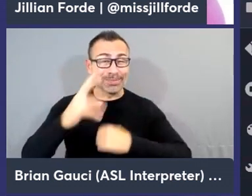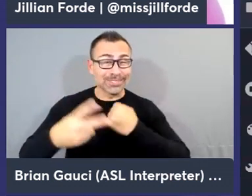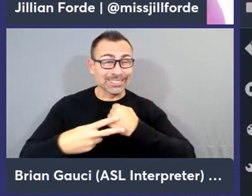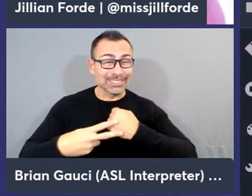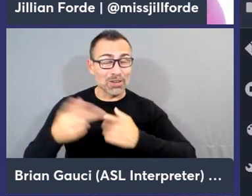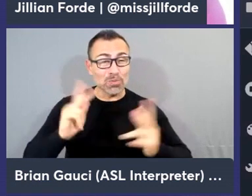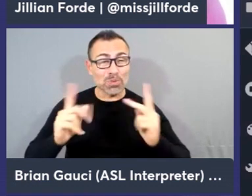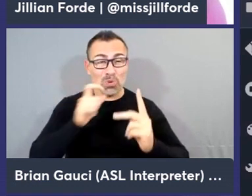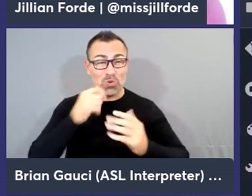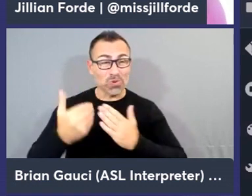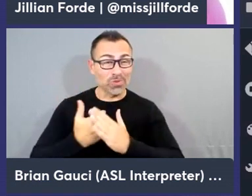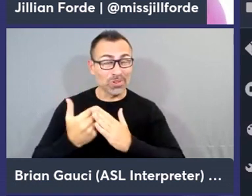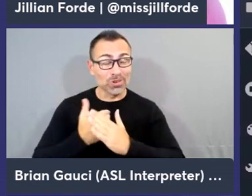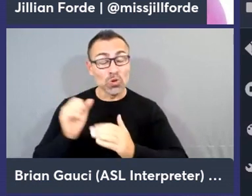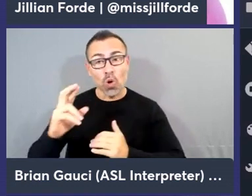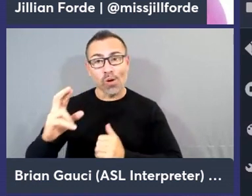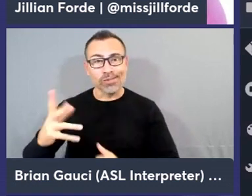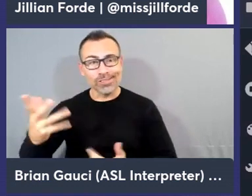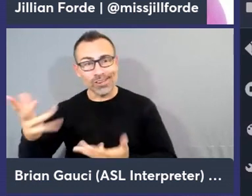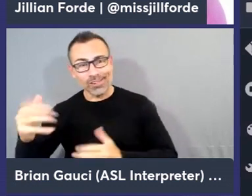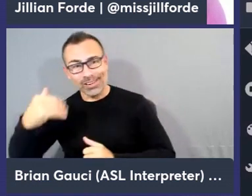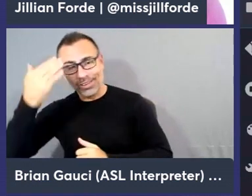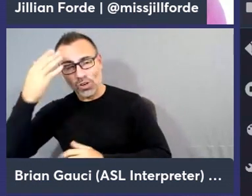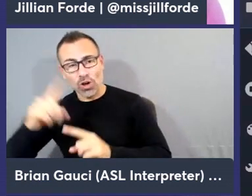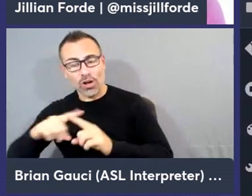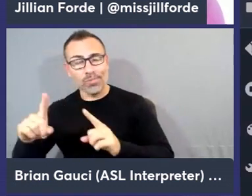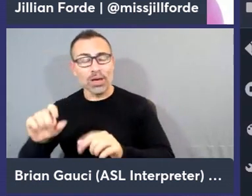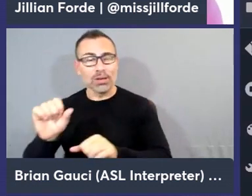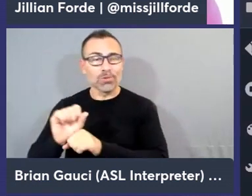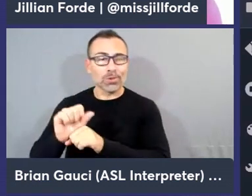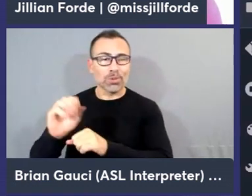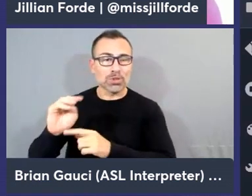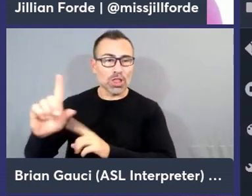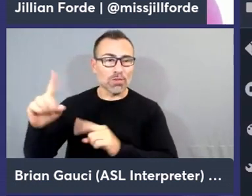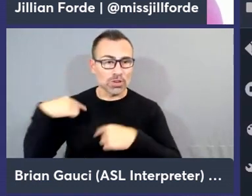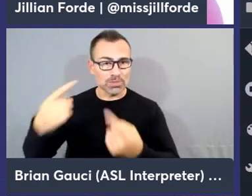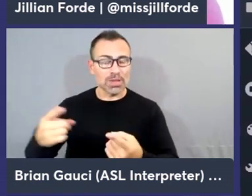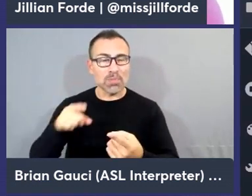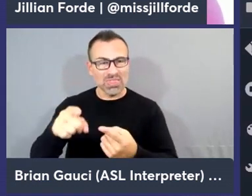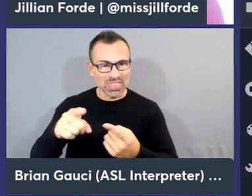already know what are been working with machine learning for some time.